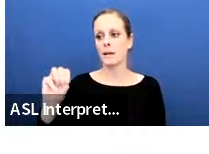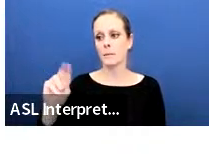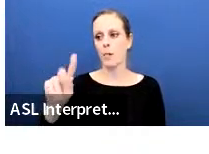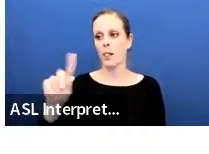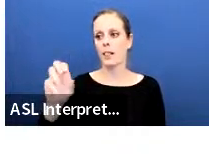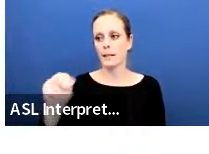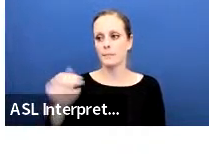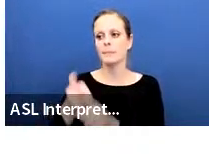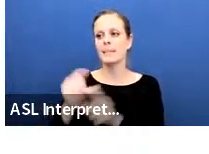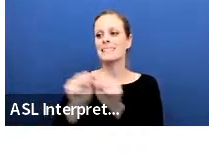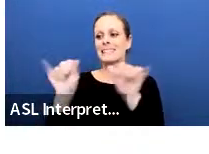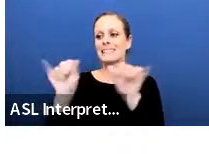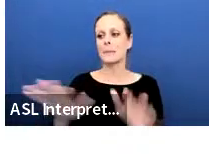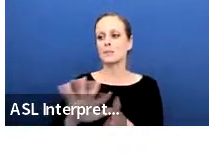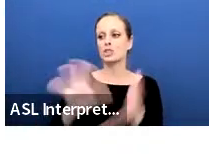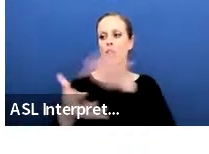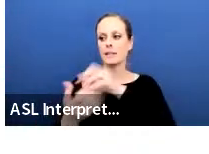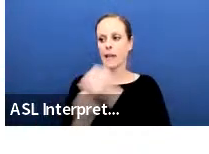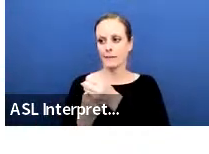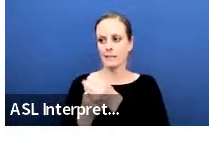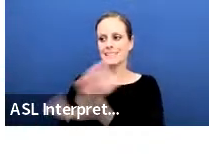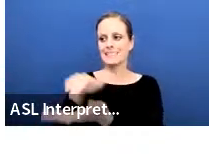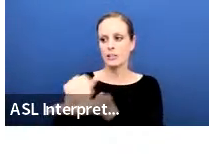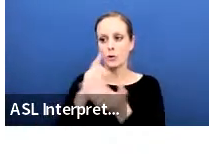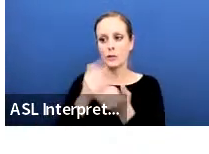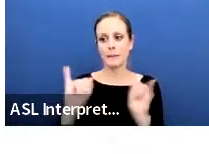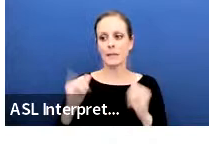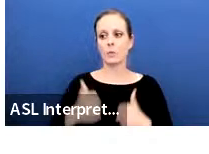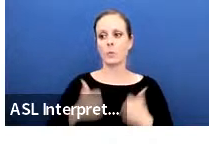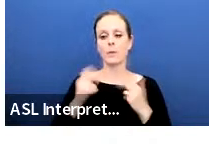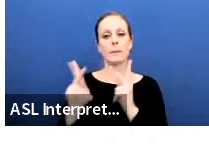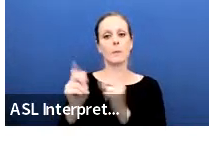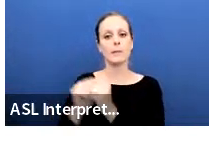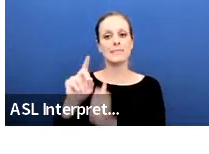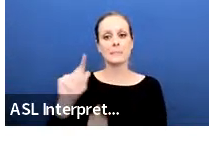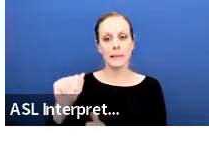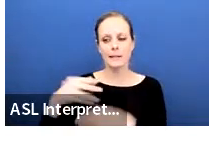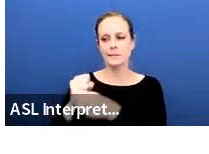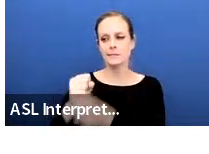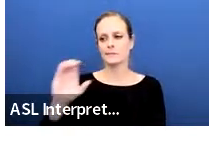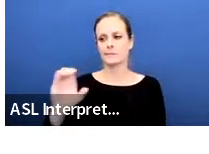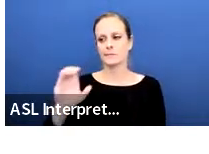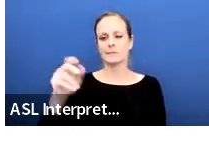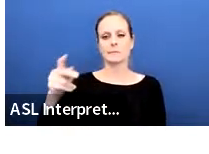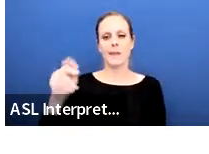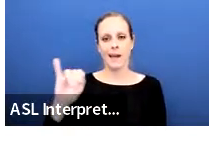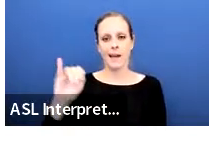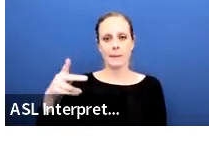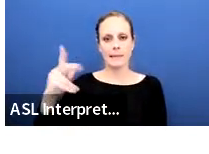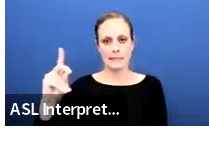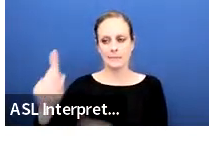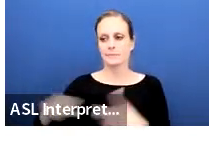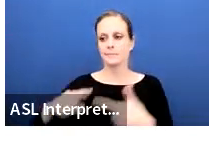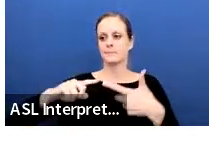change advocate, Center for Independence for People with Disabilities. And Carrie Madden, she,